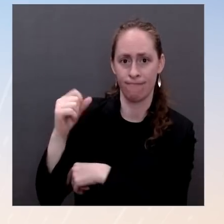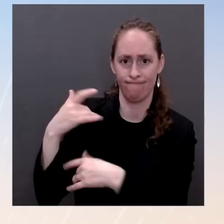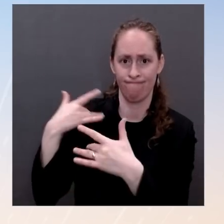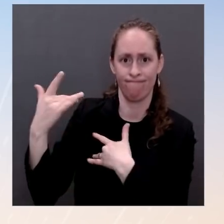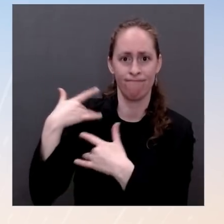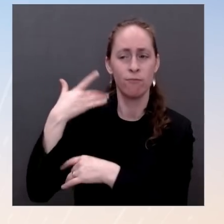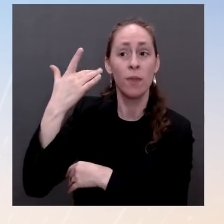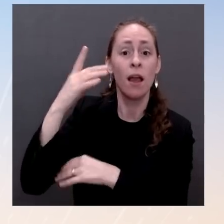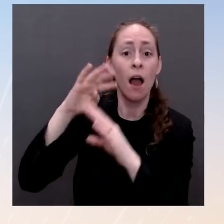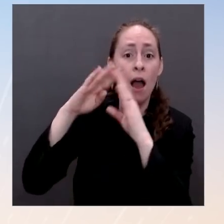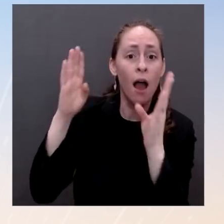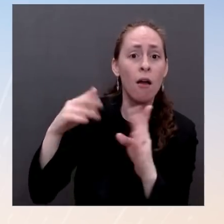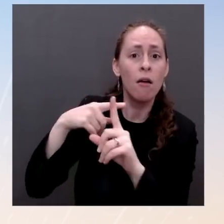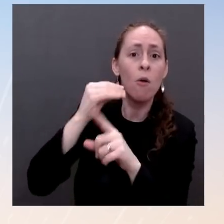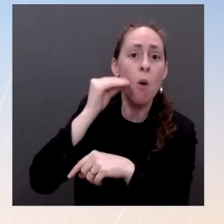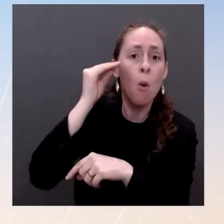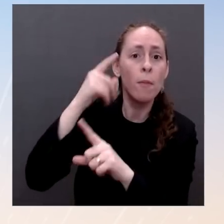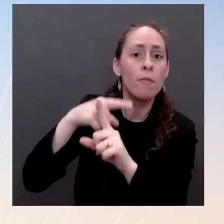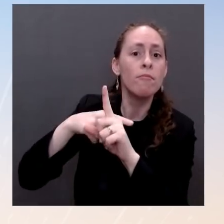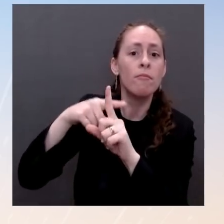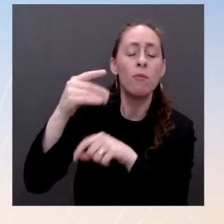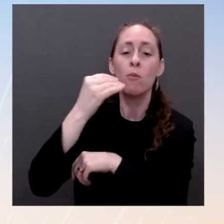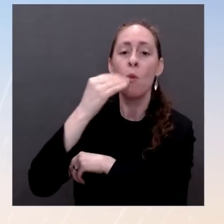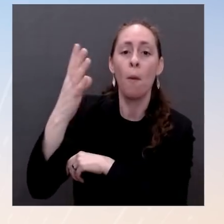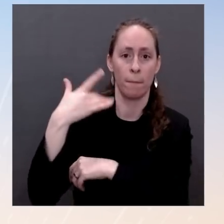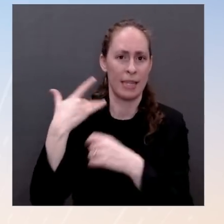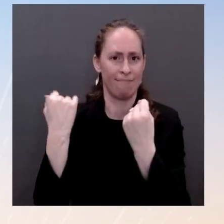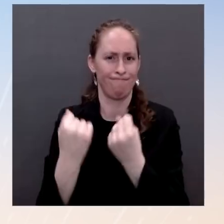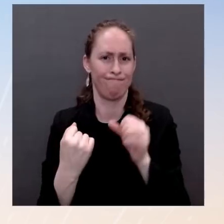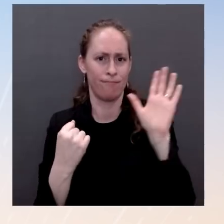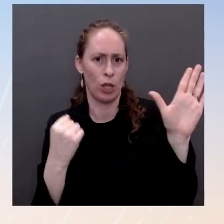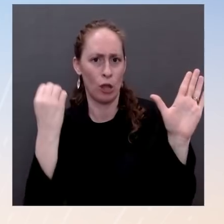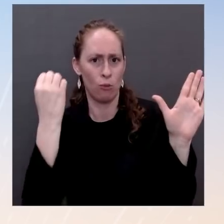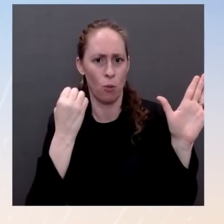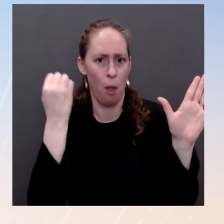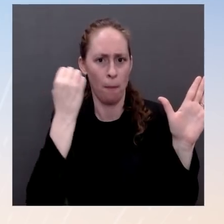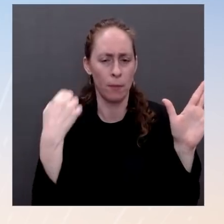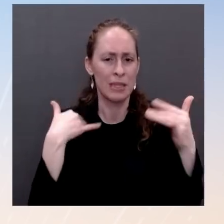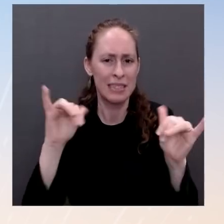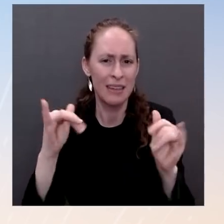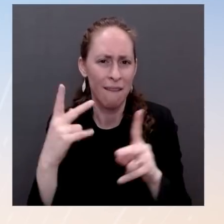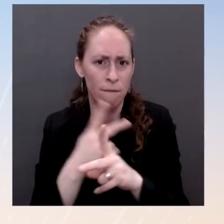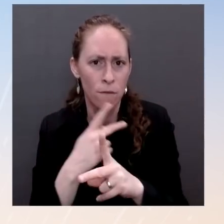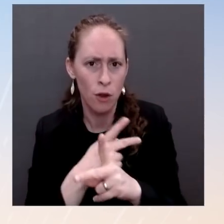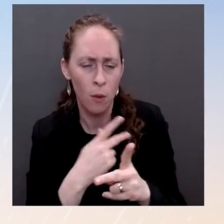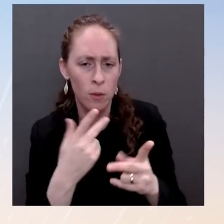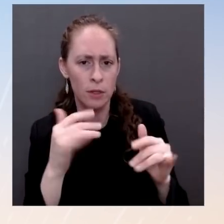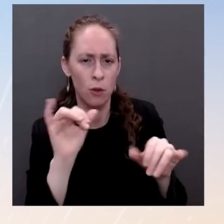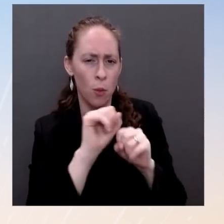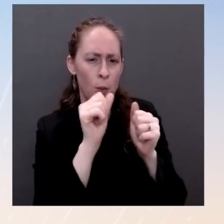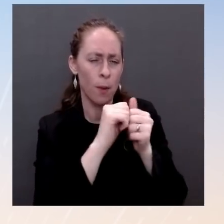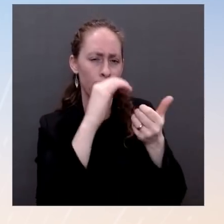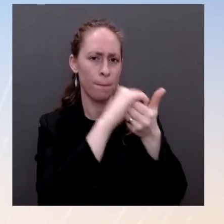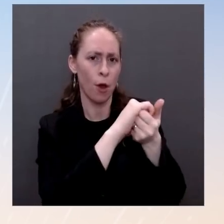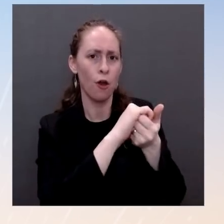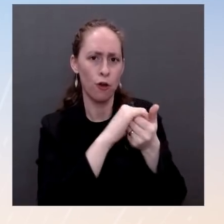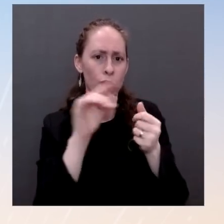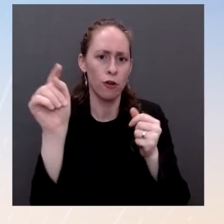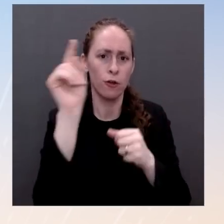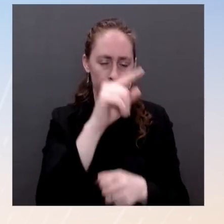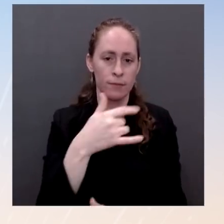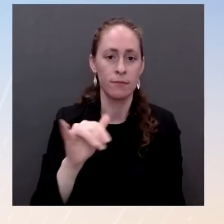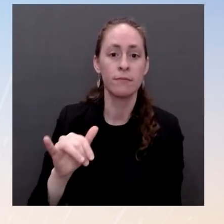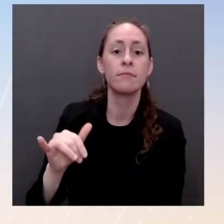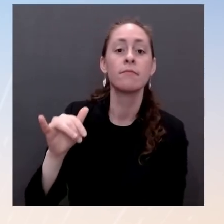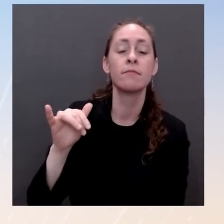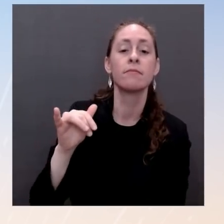still working with partners on that as well, but also on the supply of gas out in the market. Oil, I should say, for gas.